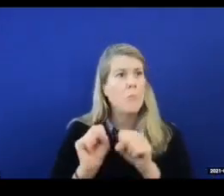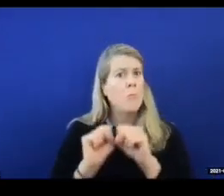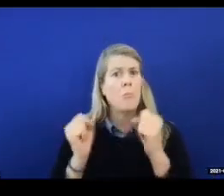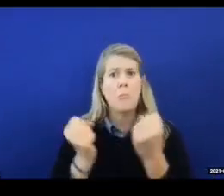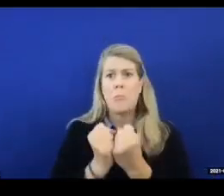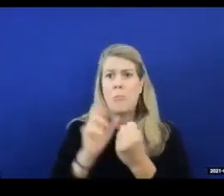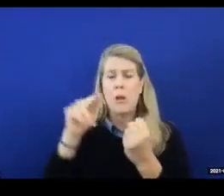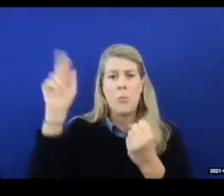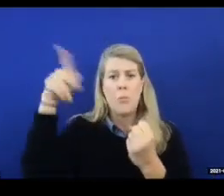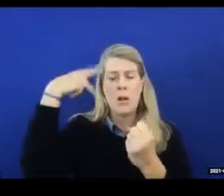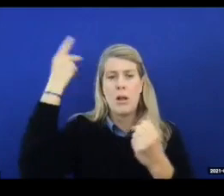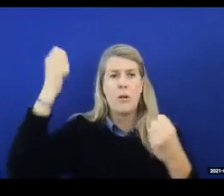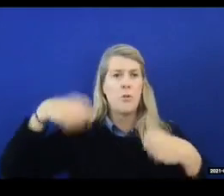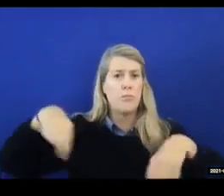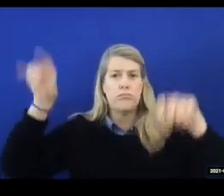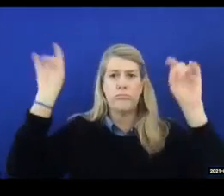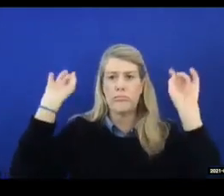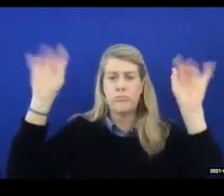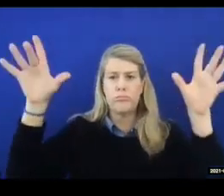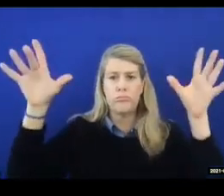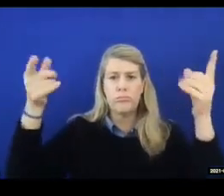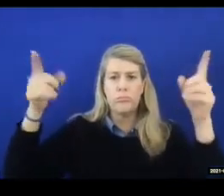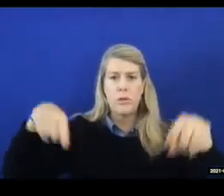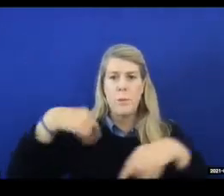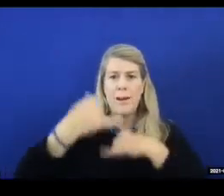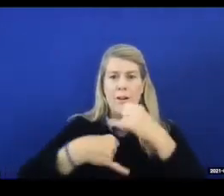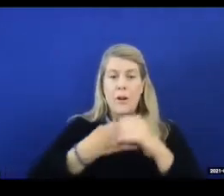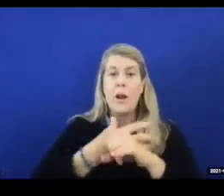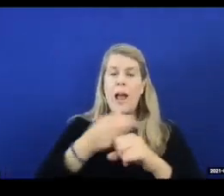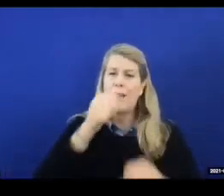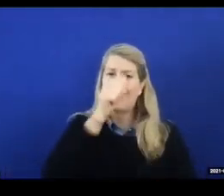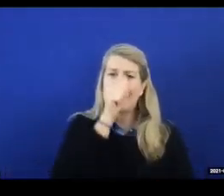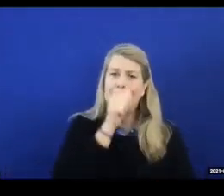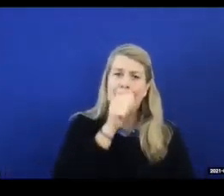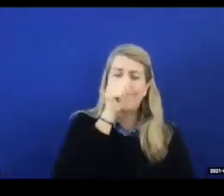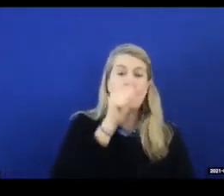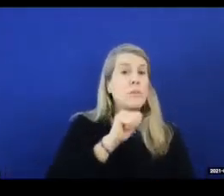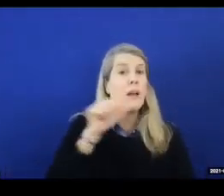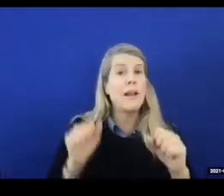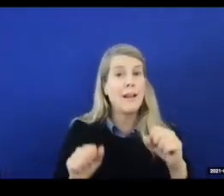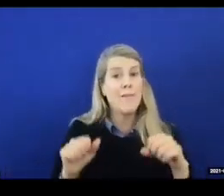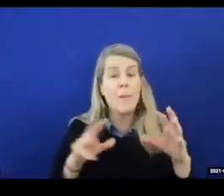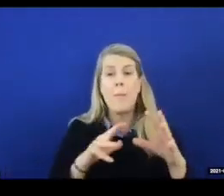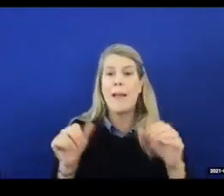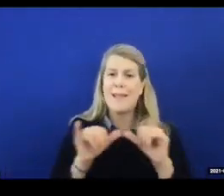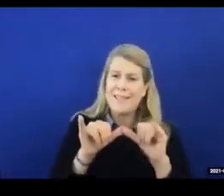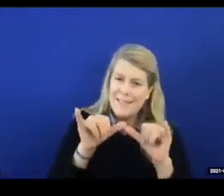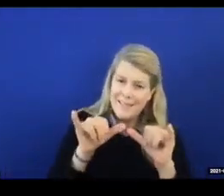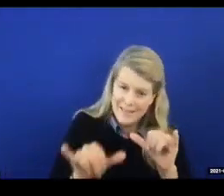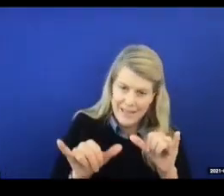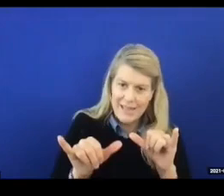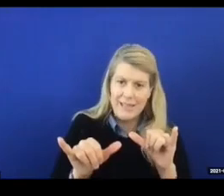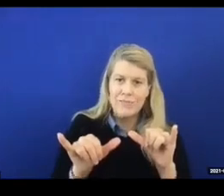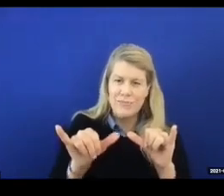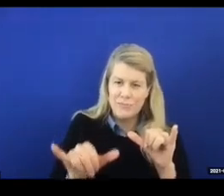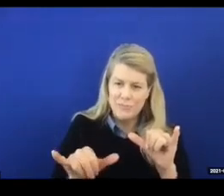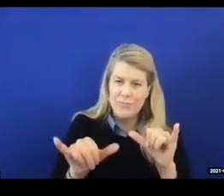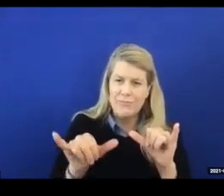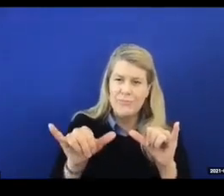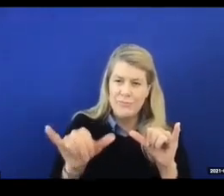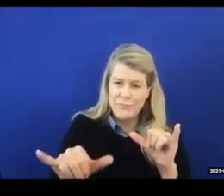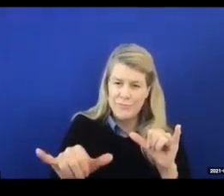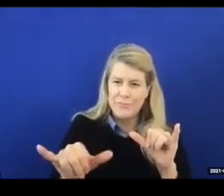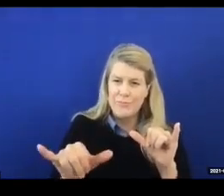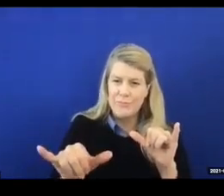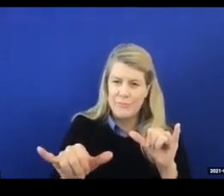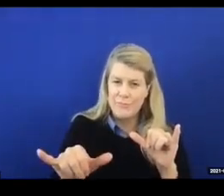political upheavals locally and globally, have persisted and stayed the course. The